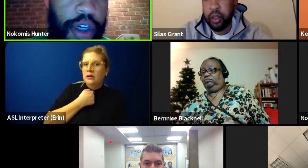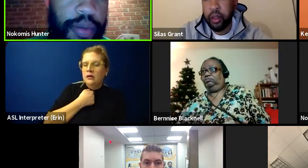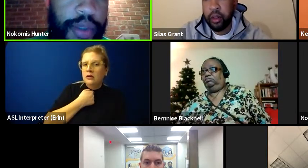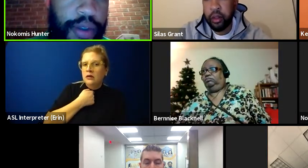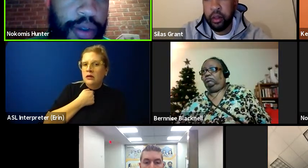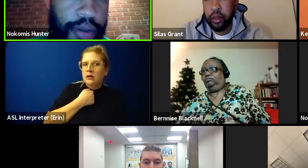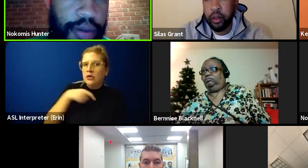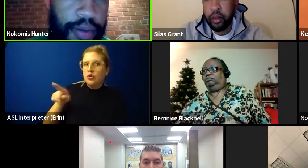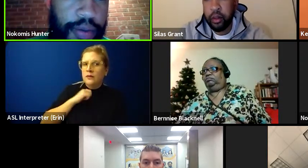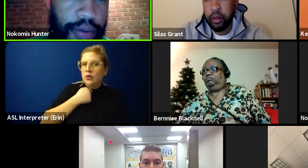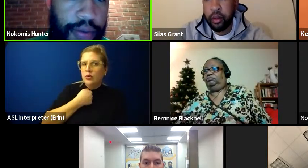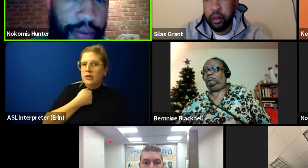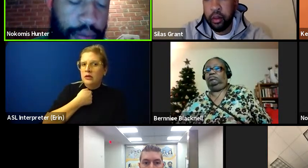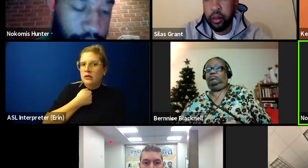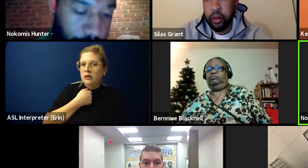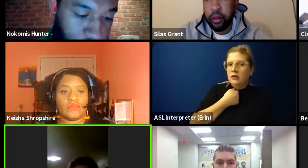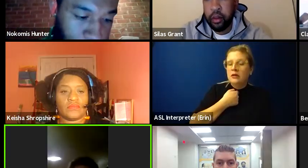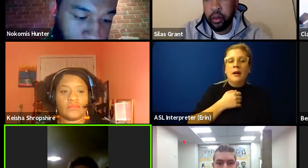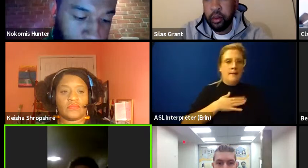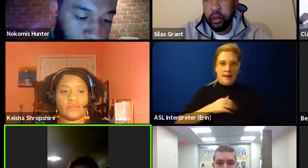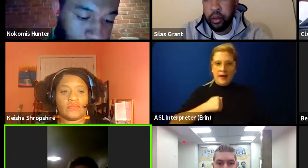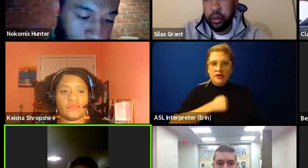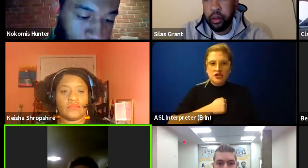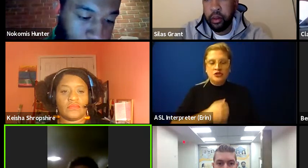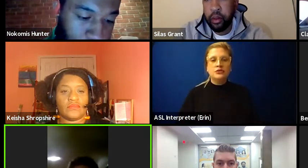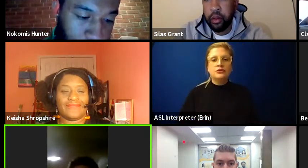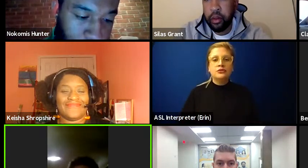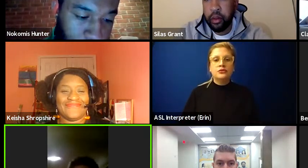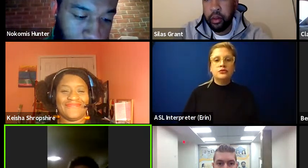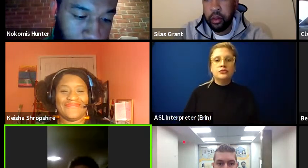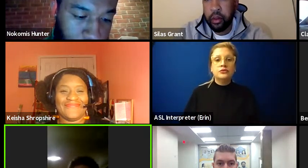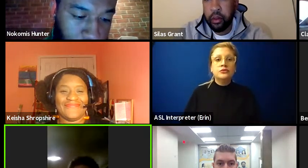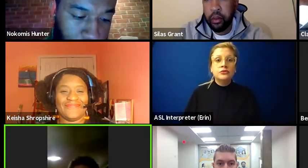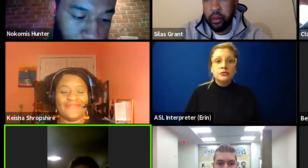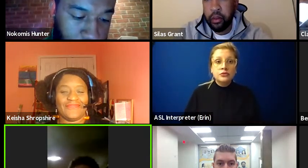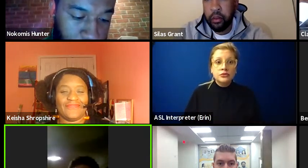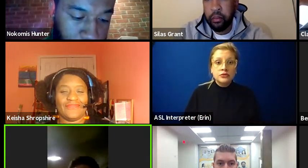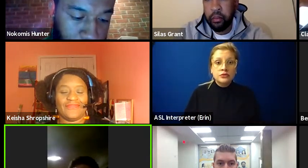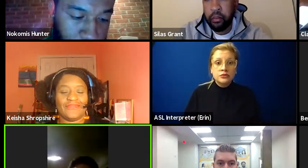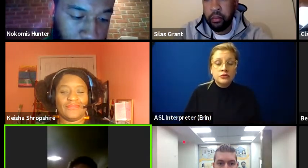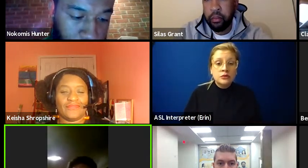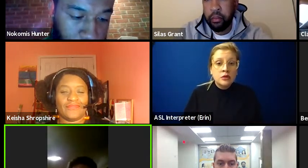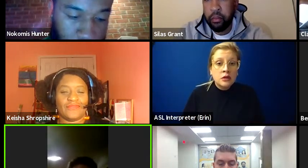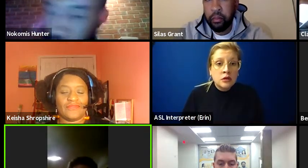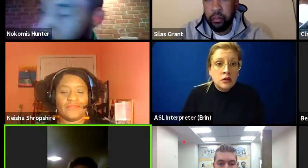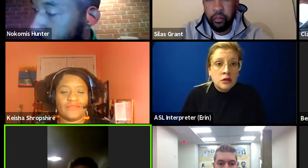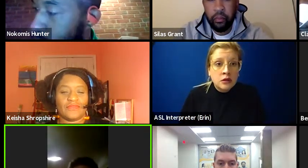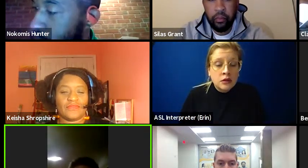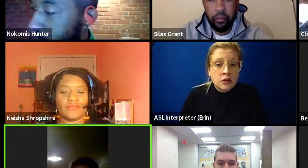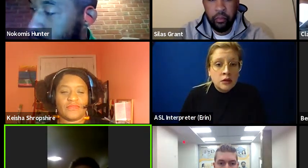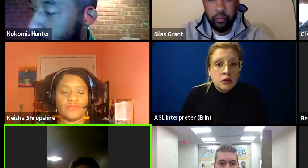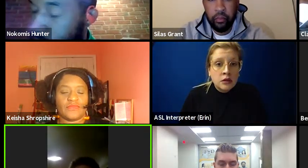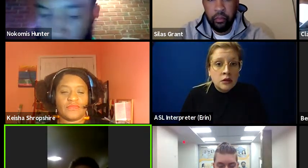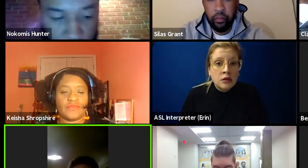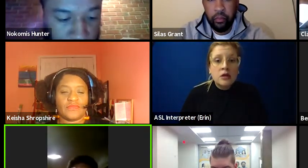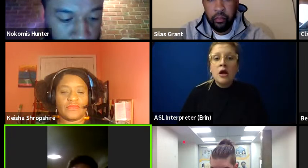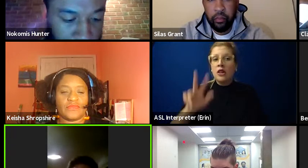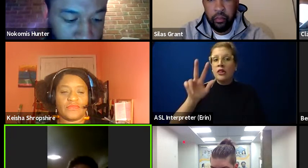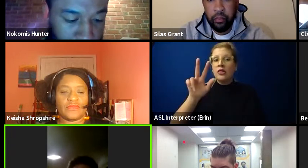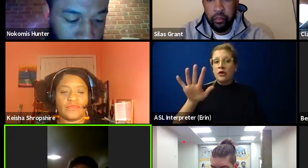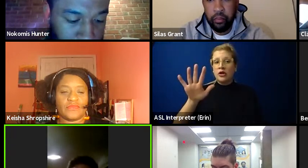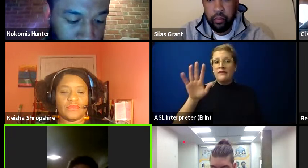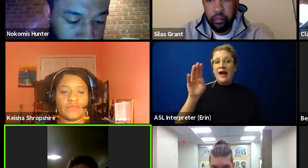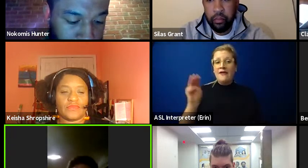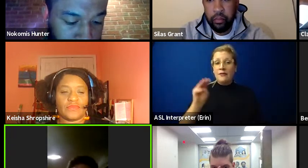You on mute, Nokomis? My apologies. Yeah, funds will divert via 4 programs. 35 million will be